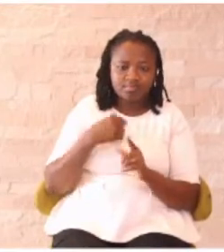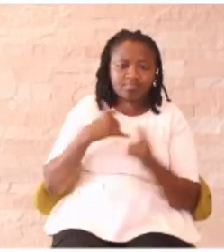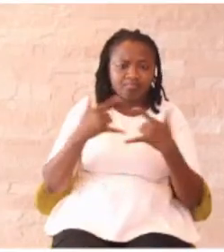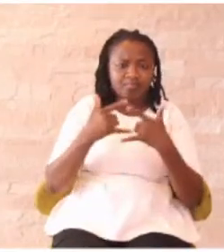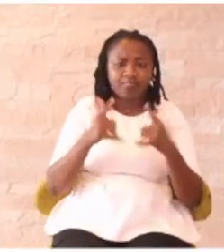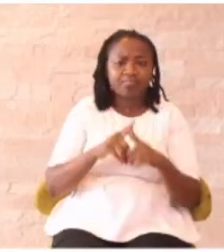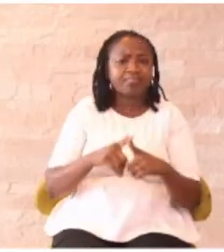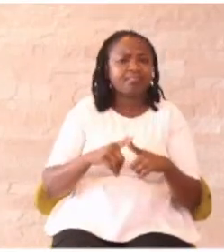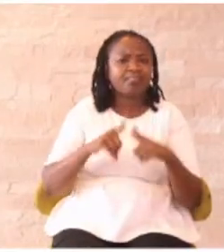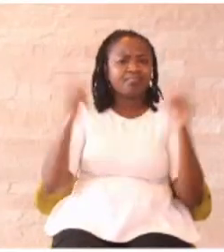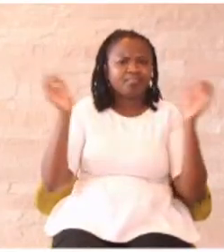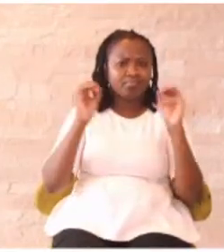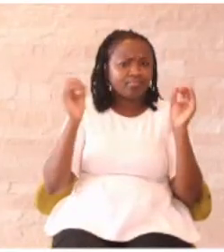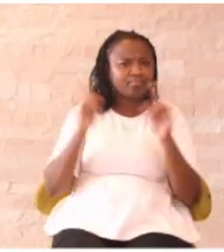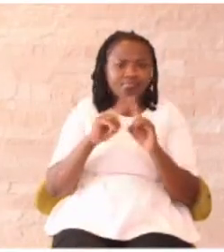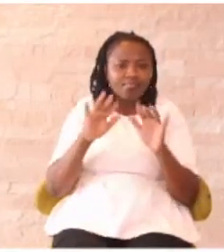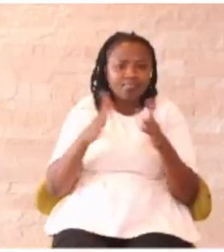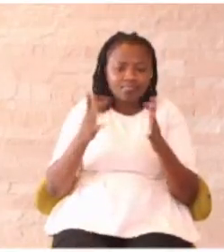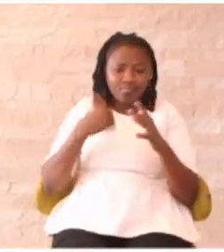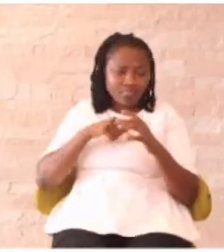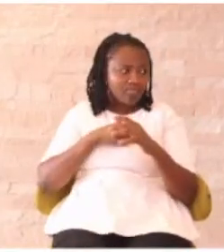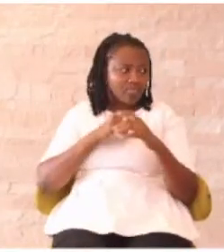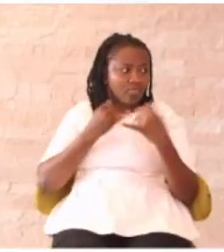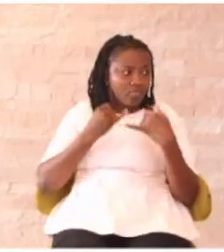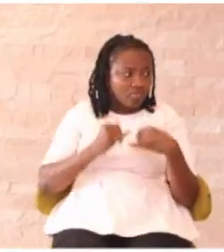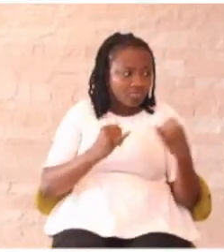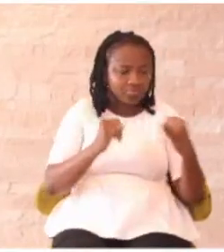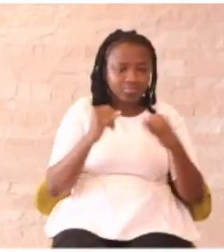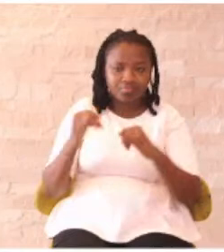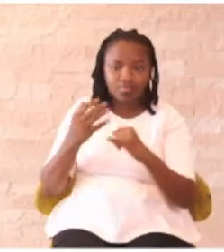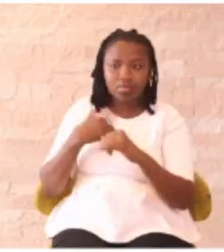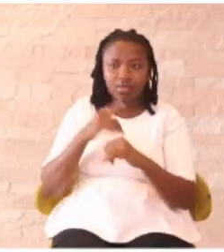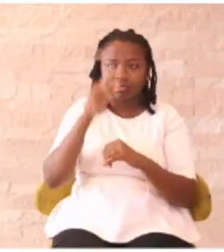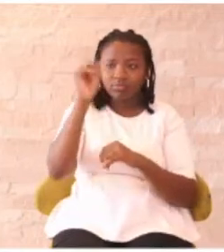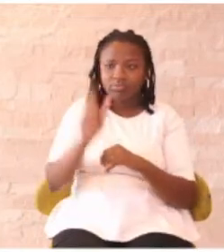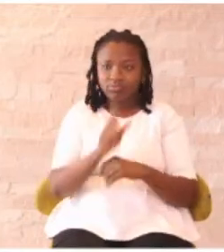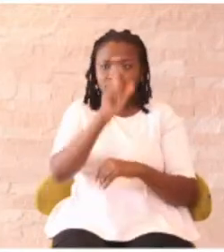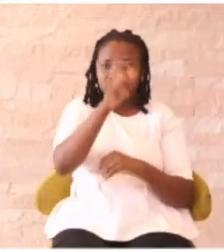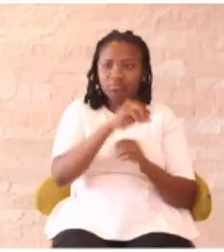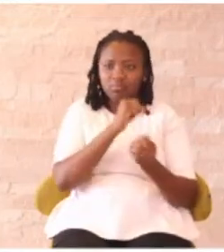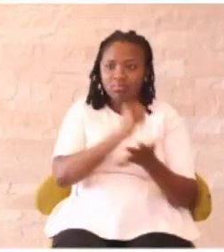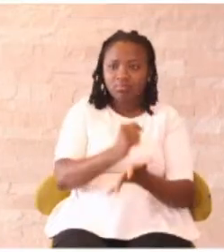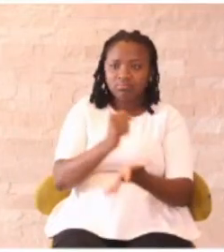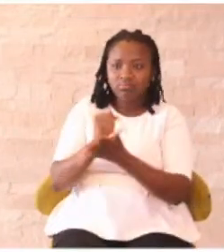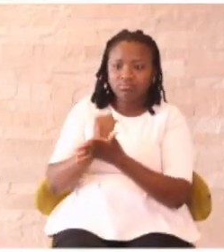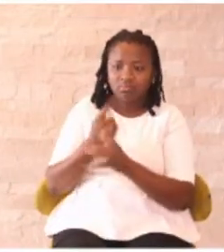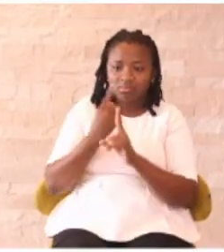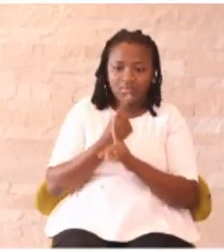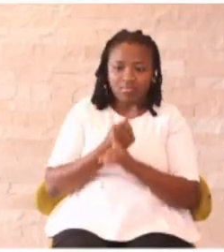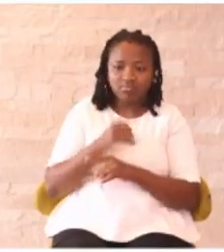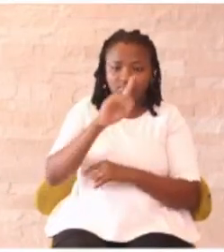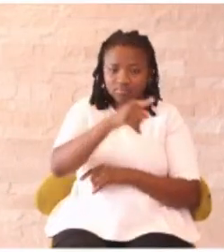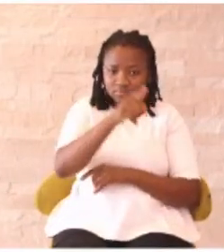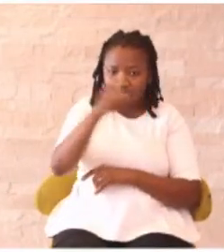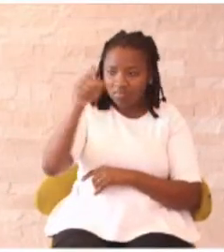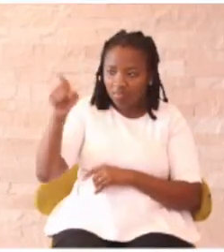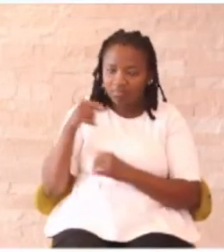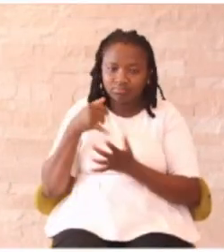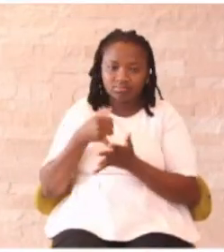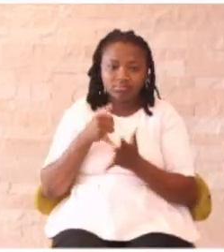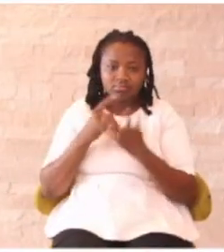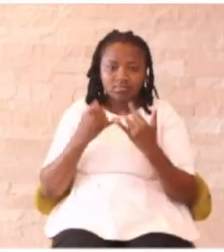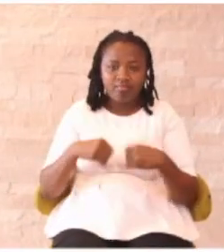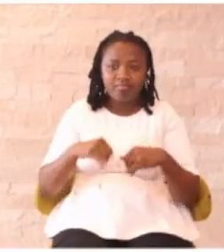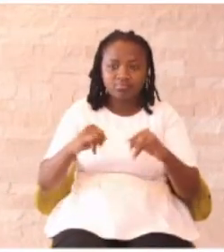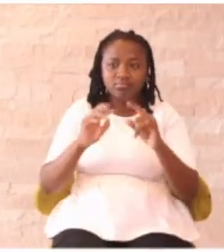we implement, we have the different officers in the regions also take part in implementation. So the team